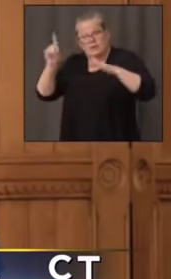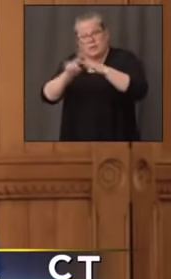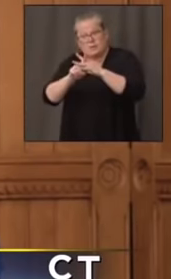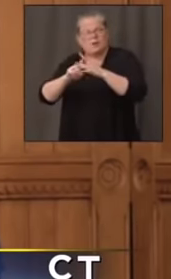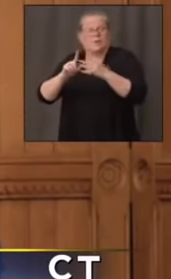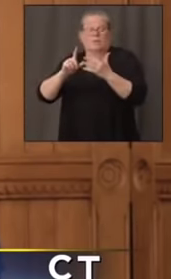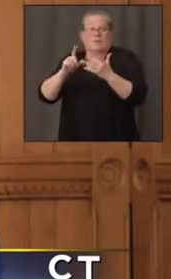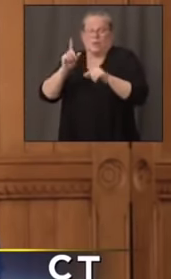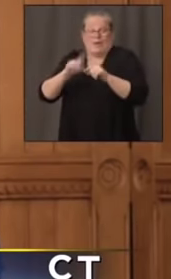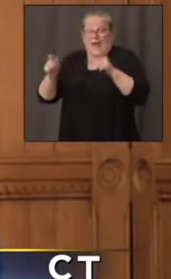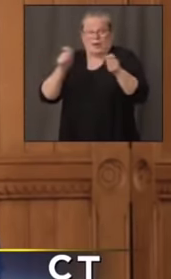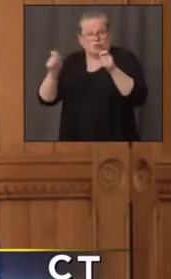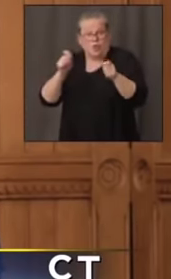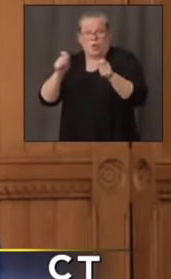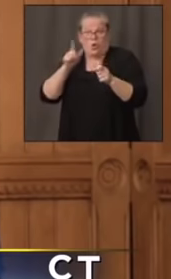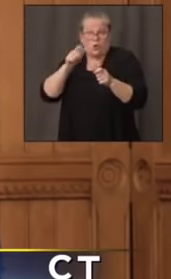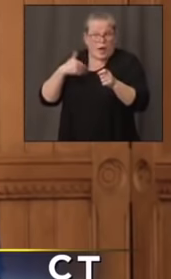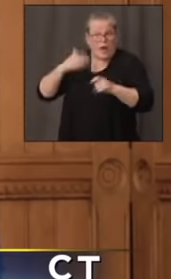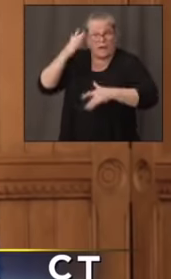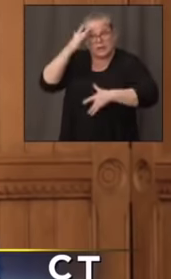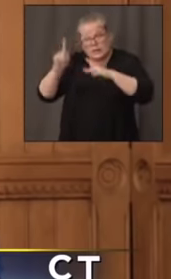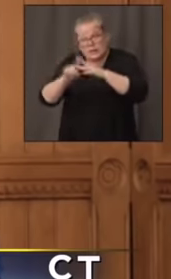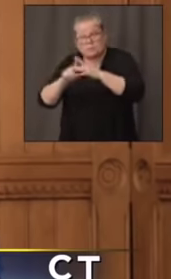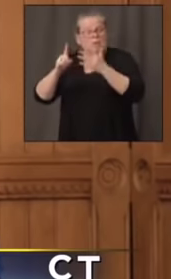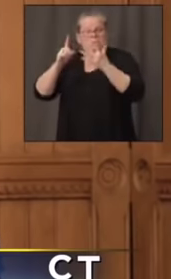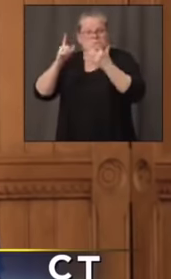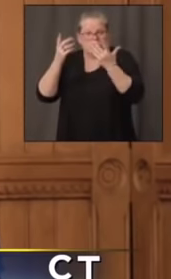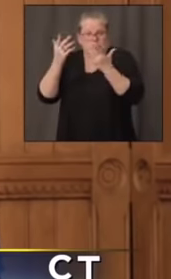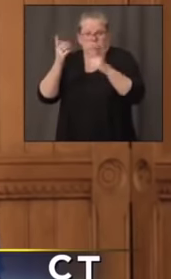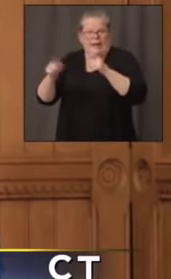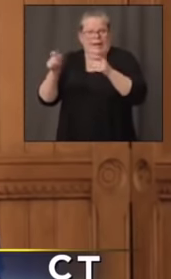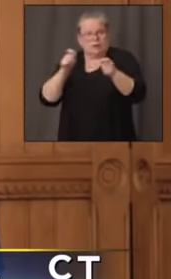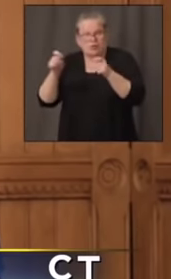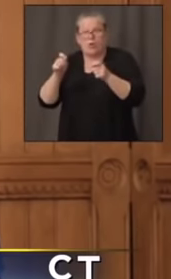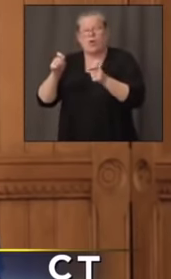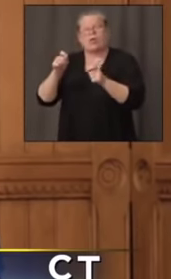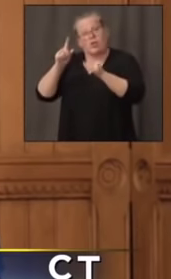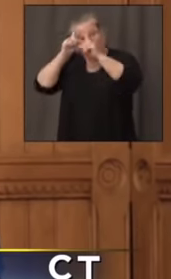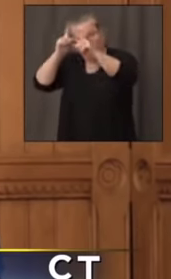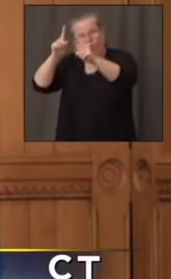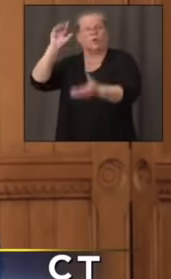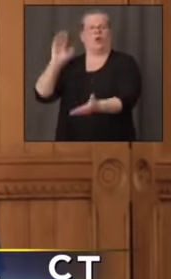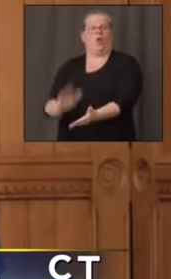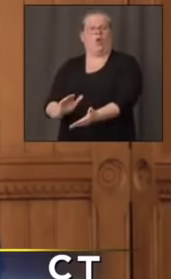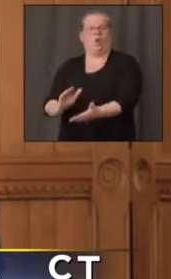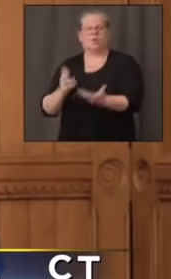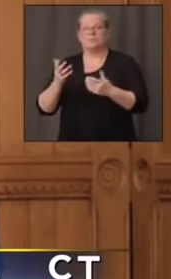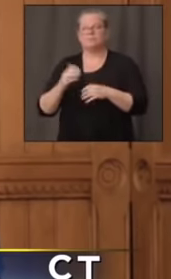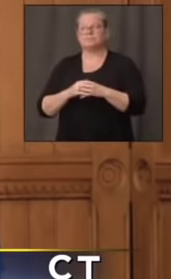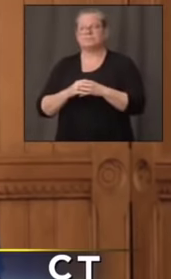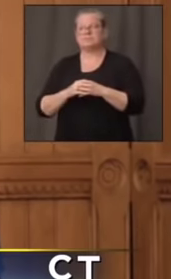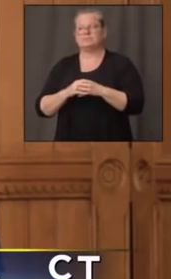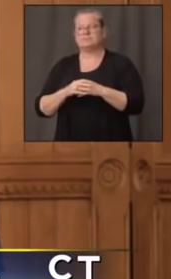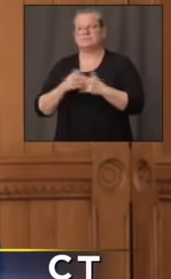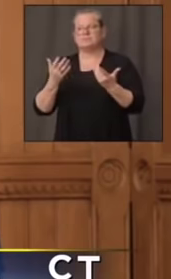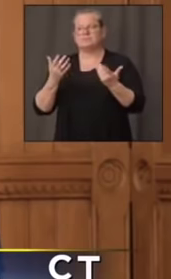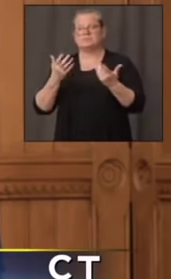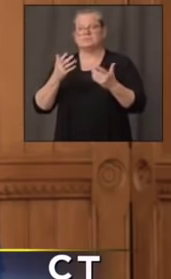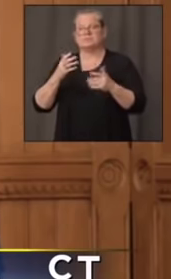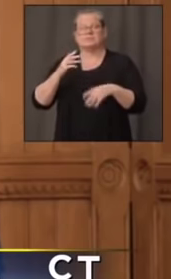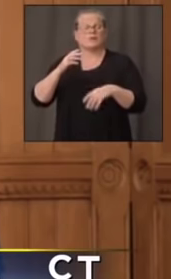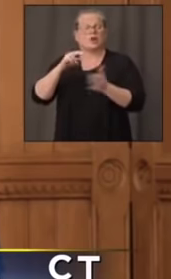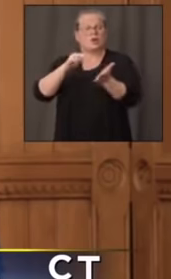possible. Equally, the CDC guidelines on testing nursing homes say that if you have the home is completely negative for